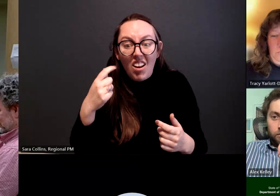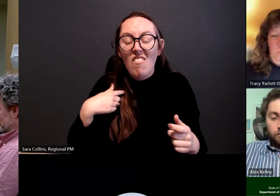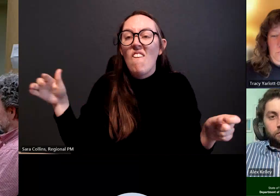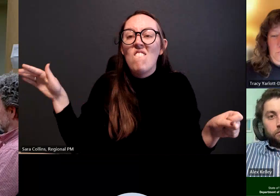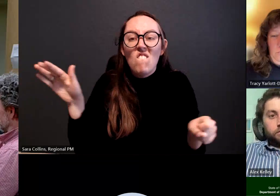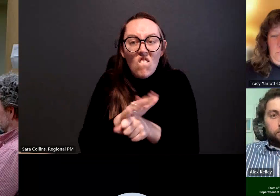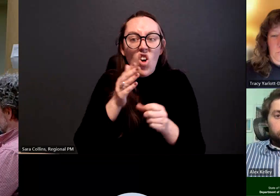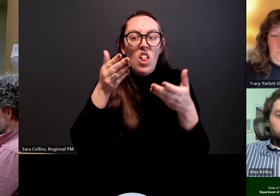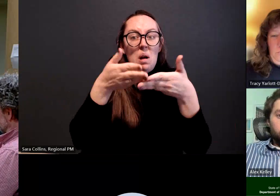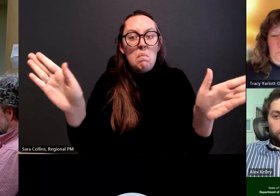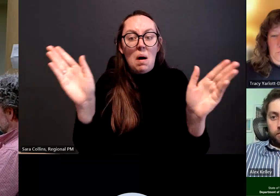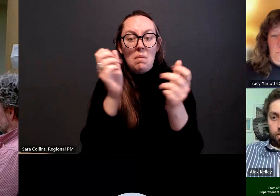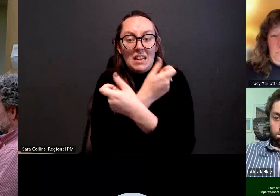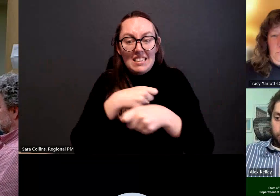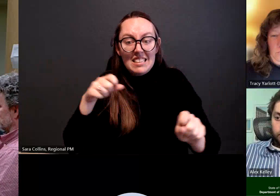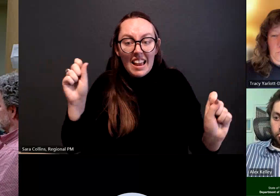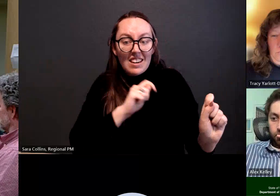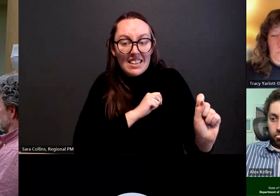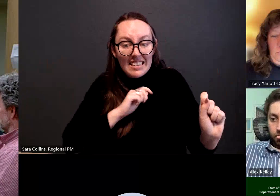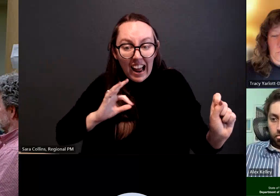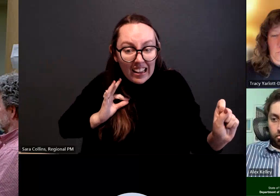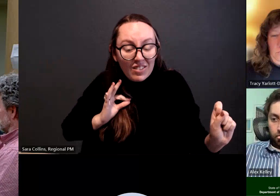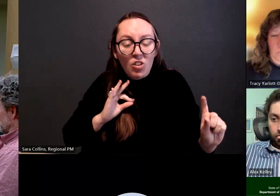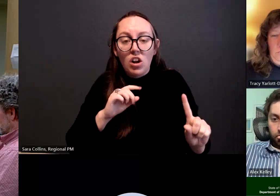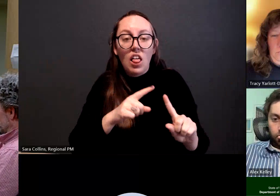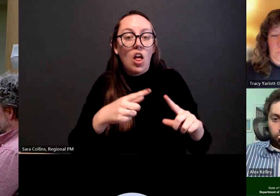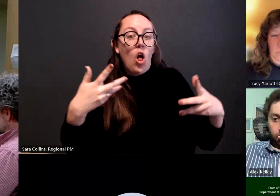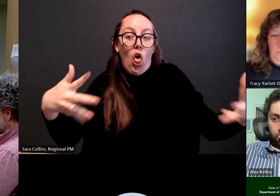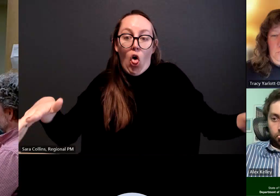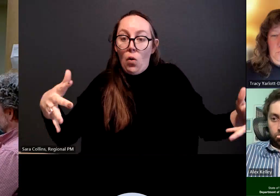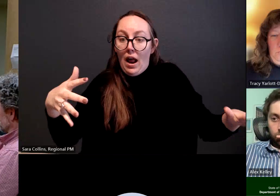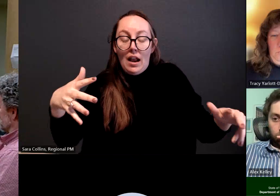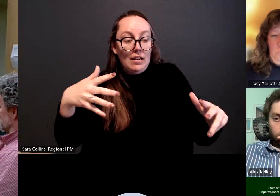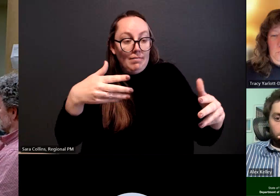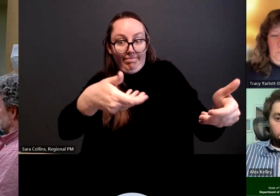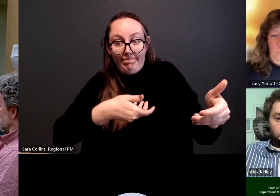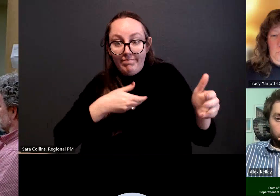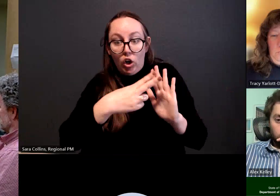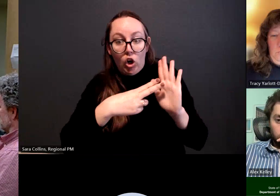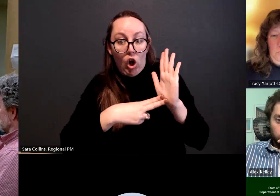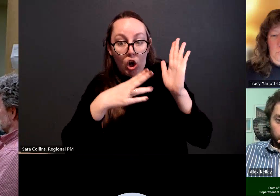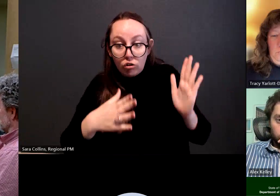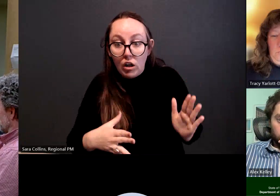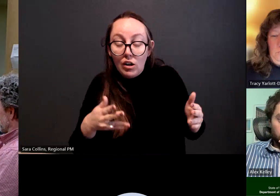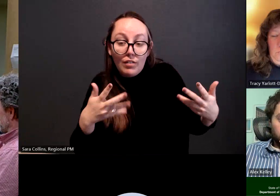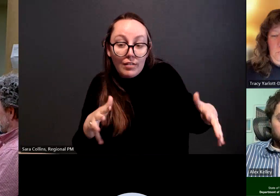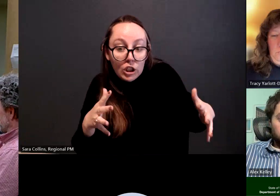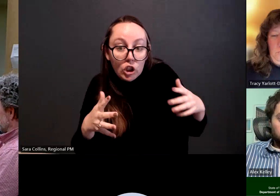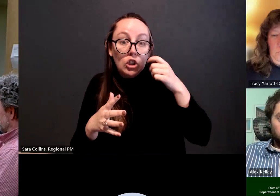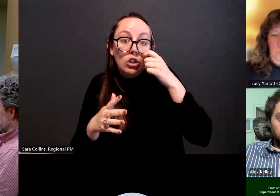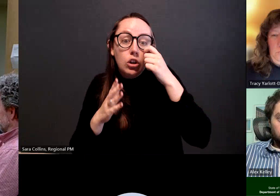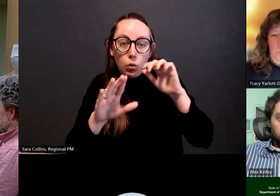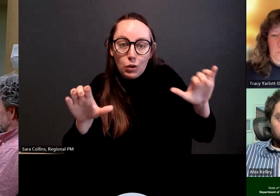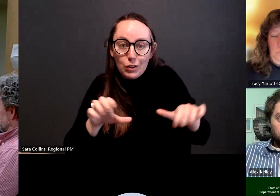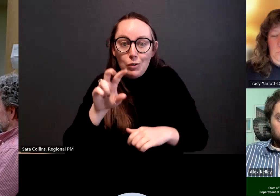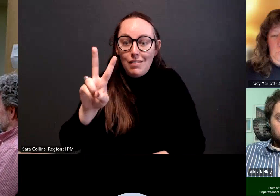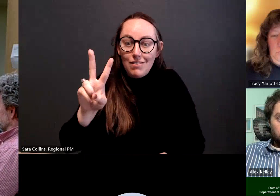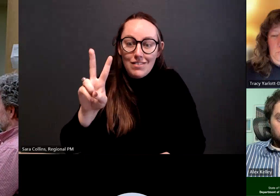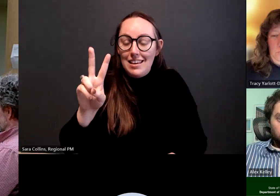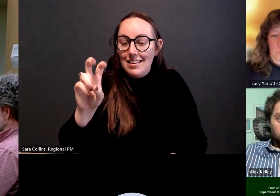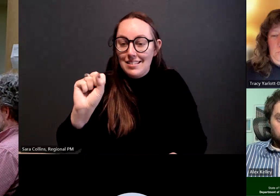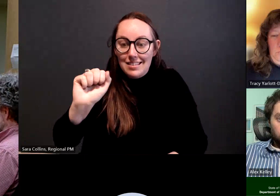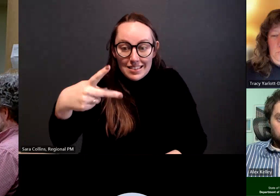is already got a contractor underway who's going to do a PSAP call